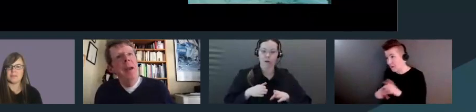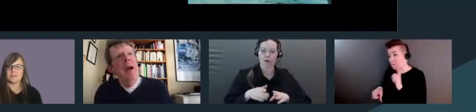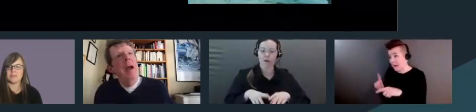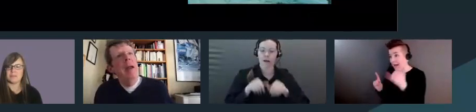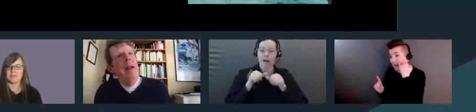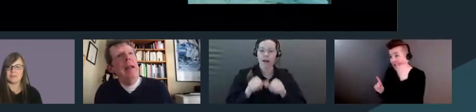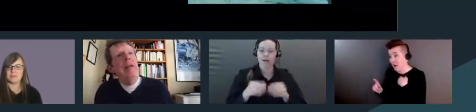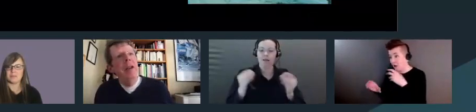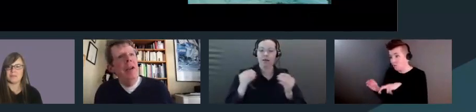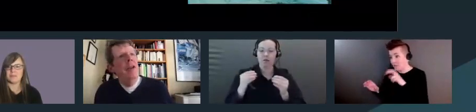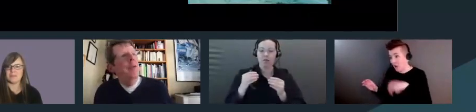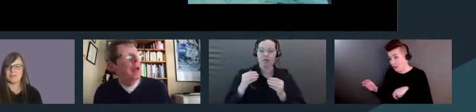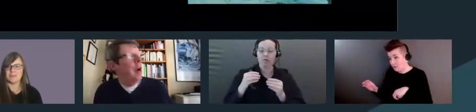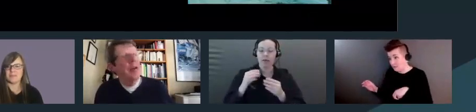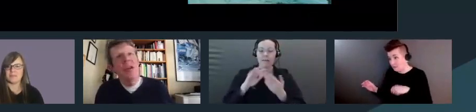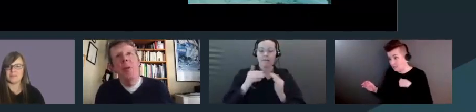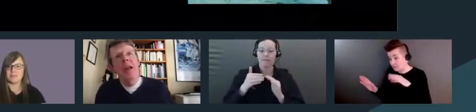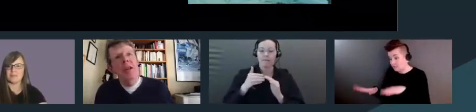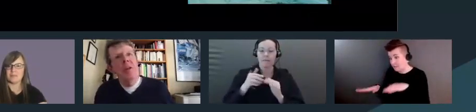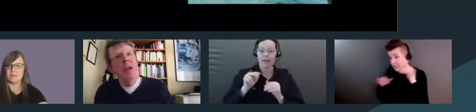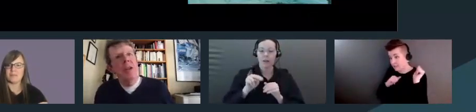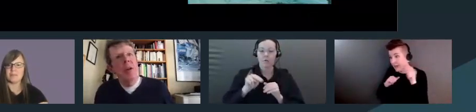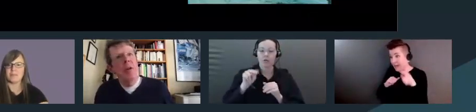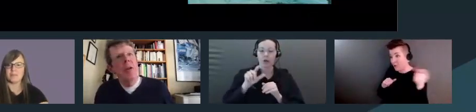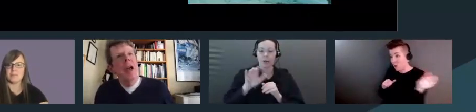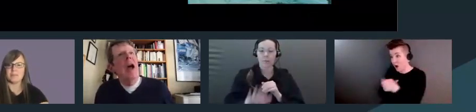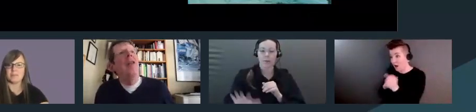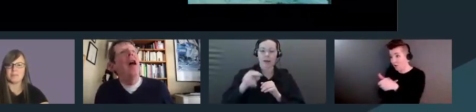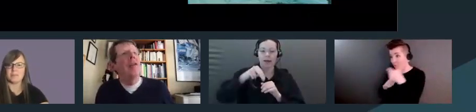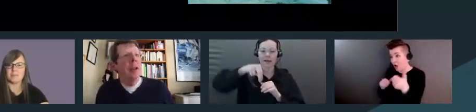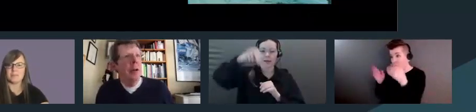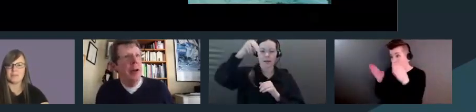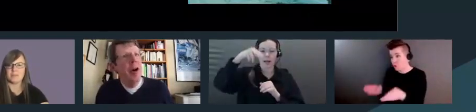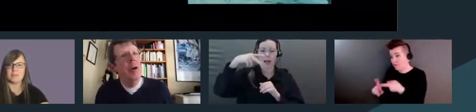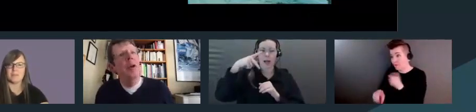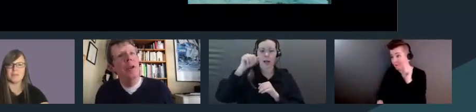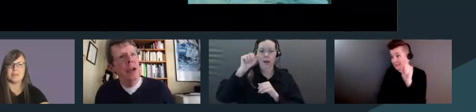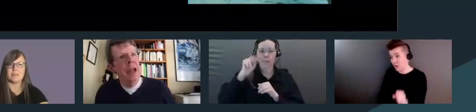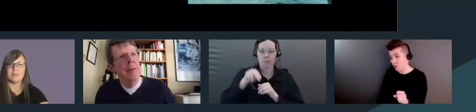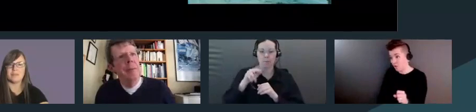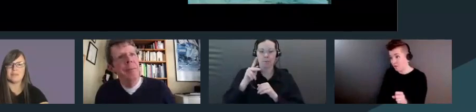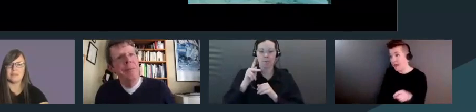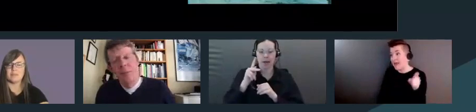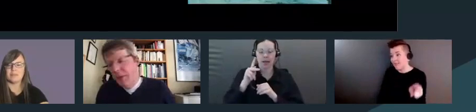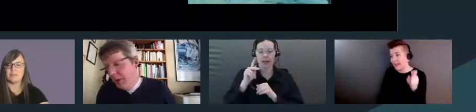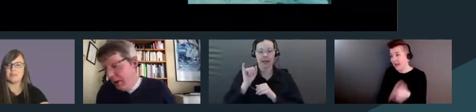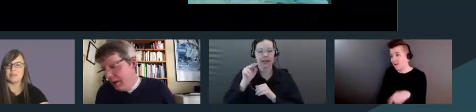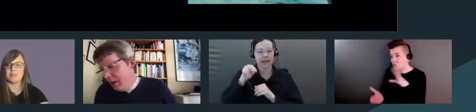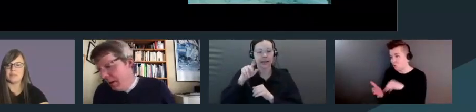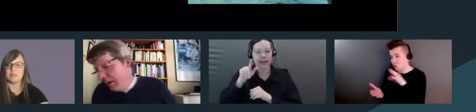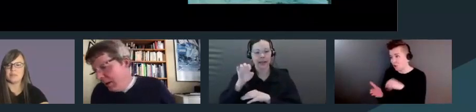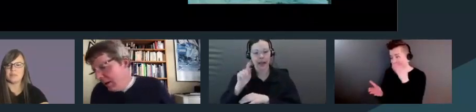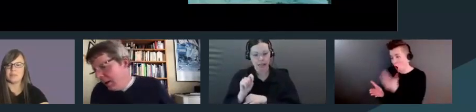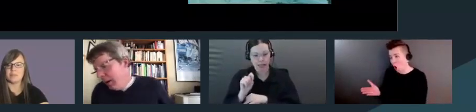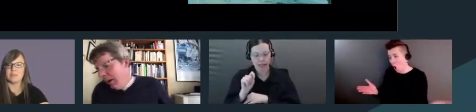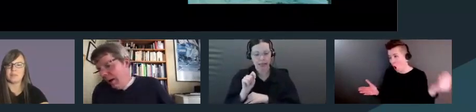resign and leave, they'll hire somebody else from the South, and they'll have to learn it all over again.